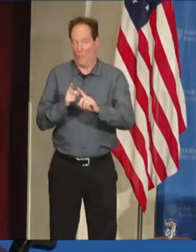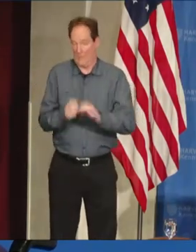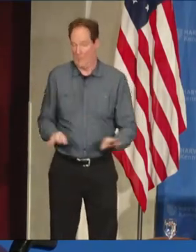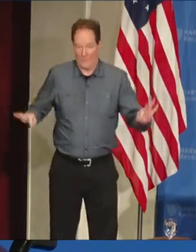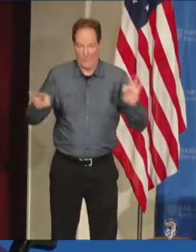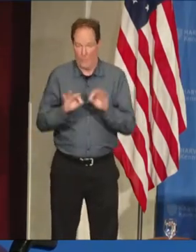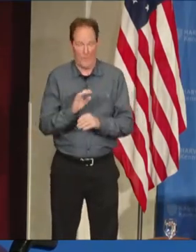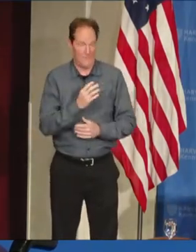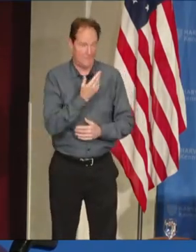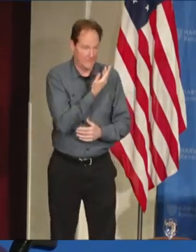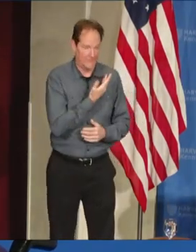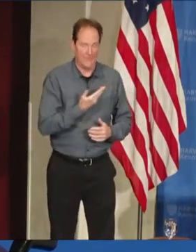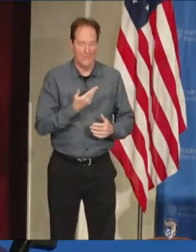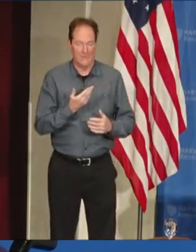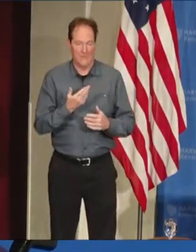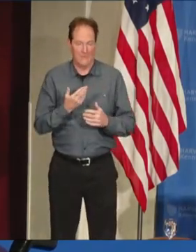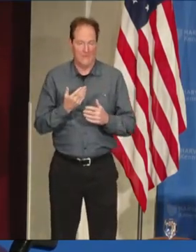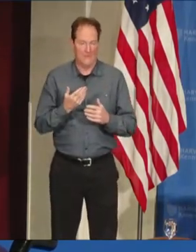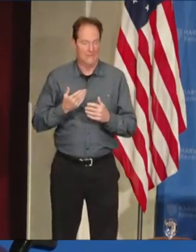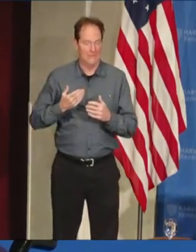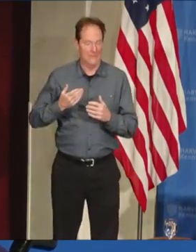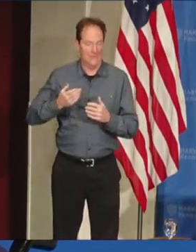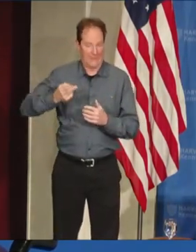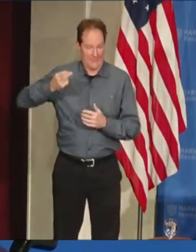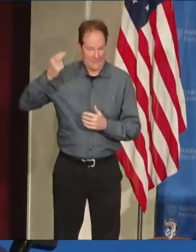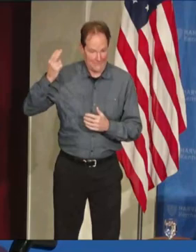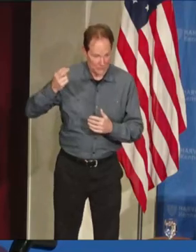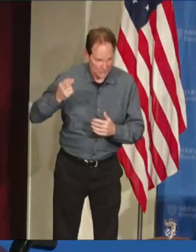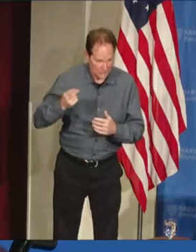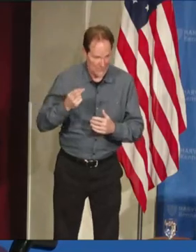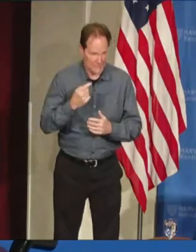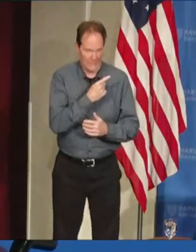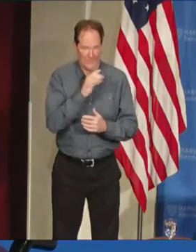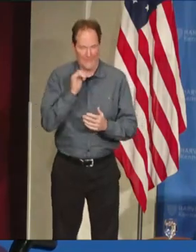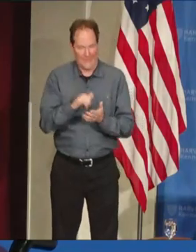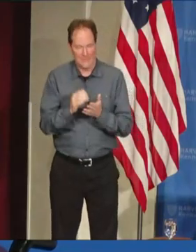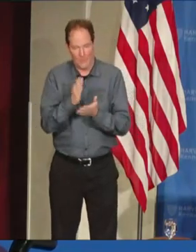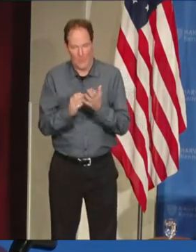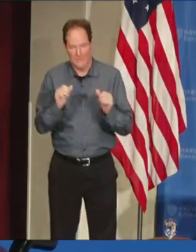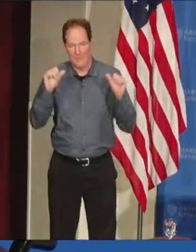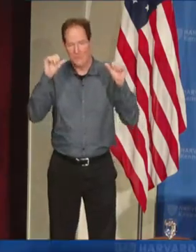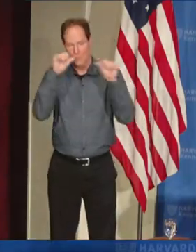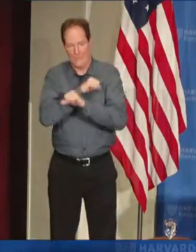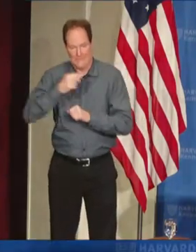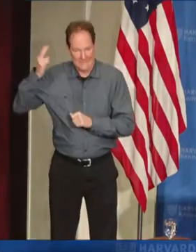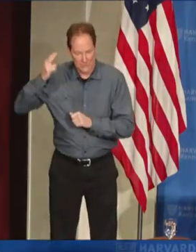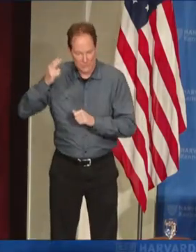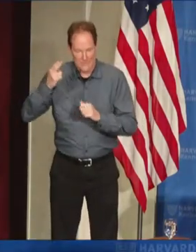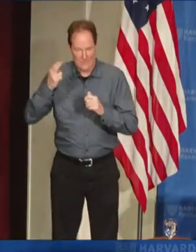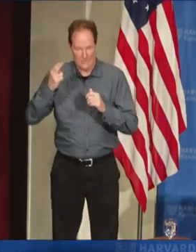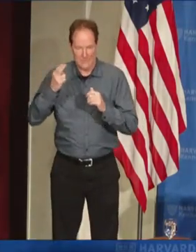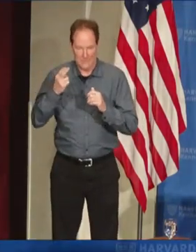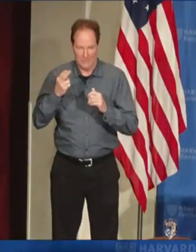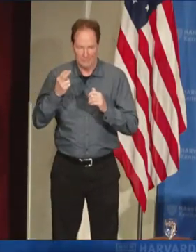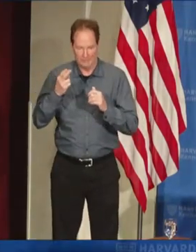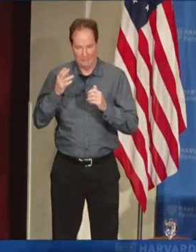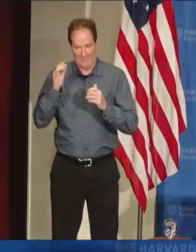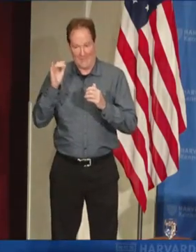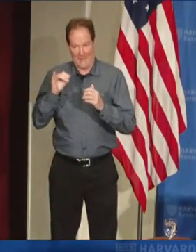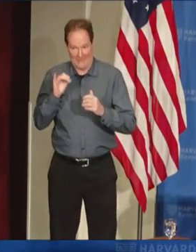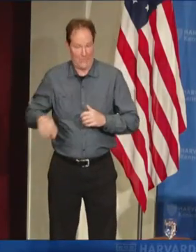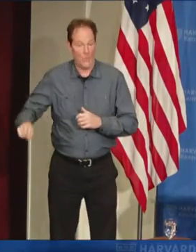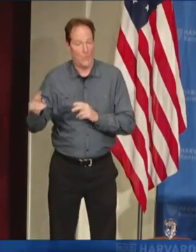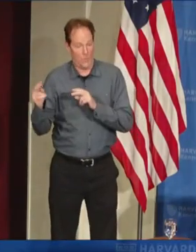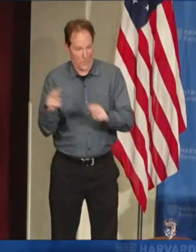about Drunk History piece is that it's part of Drunk History shows. And so, for those of you who watch